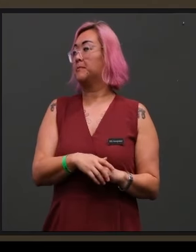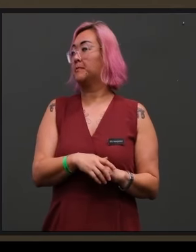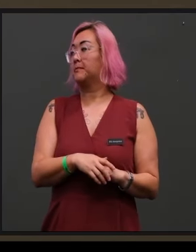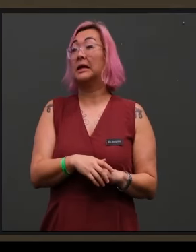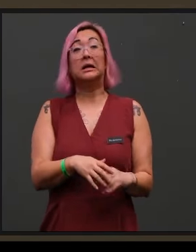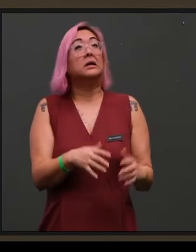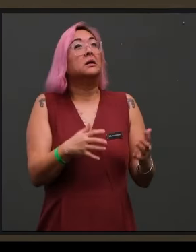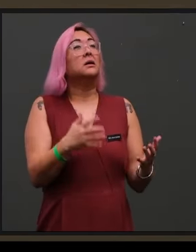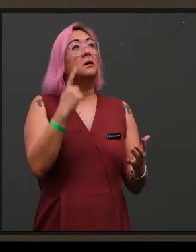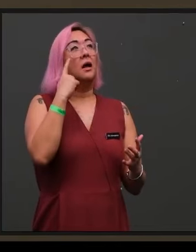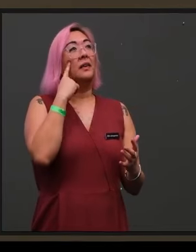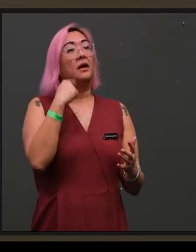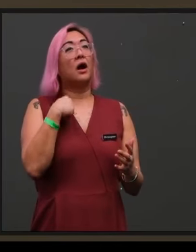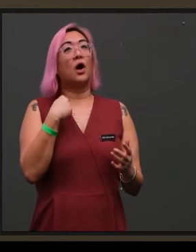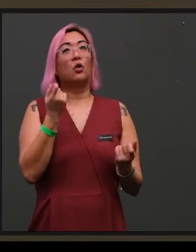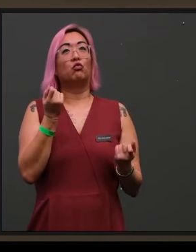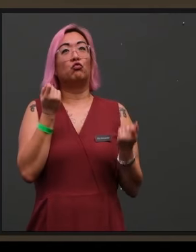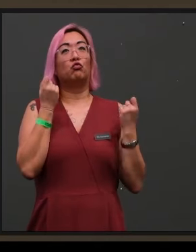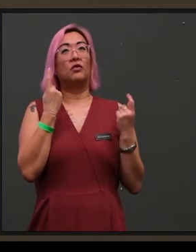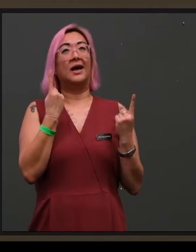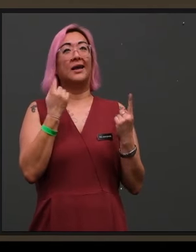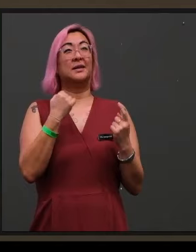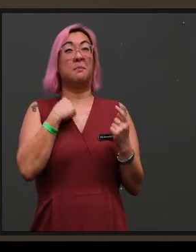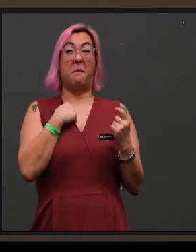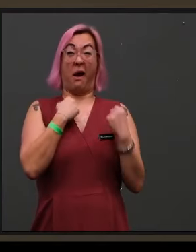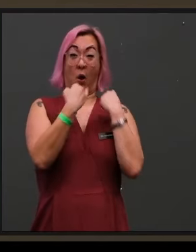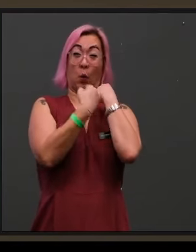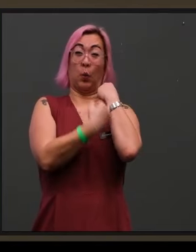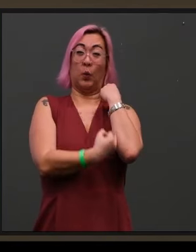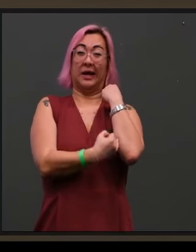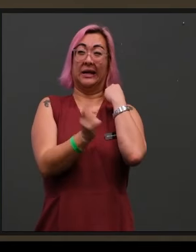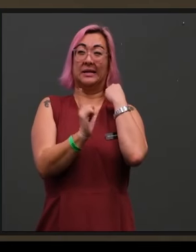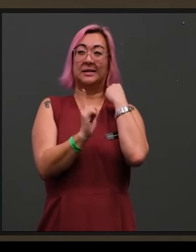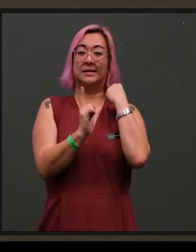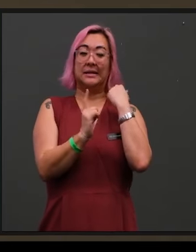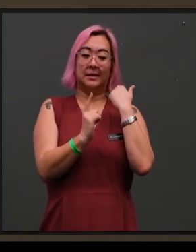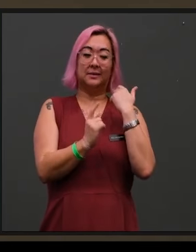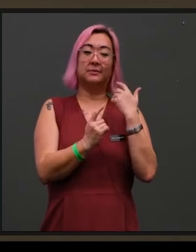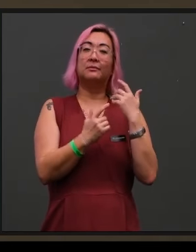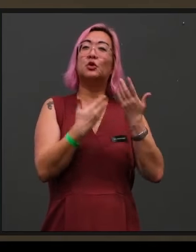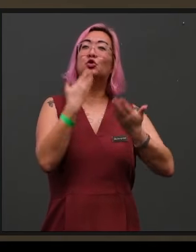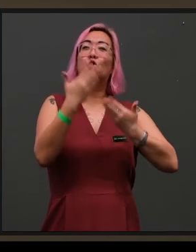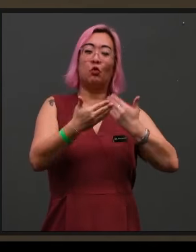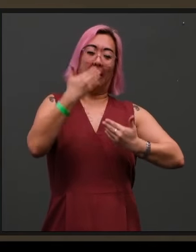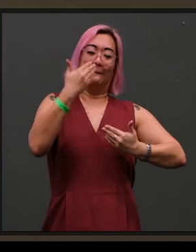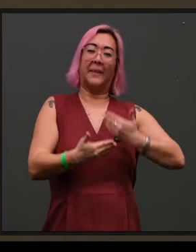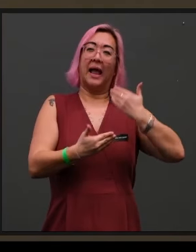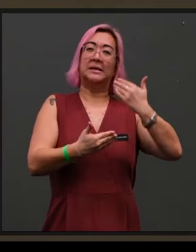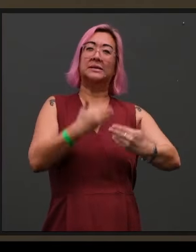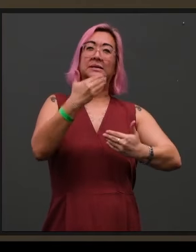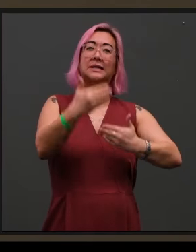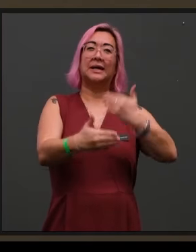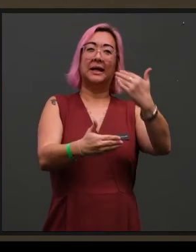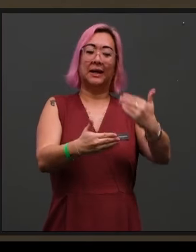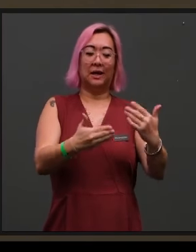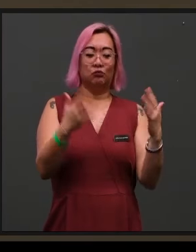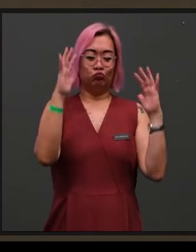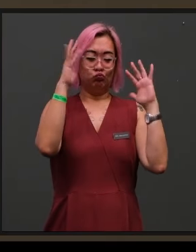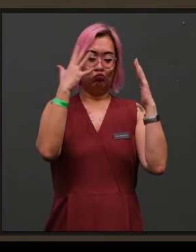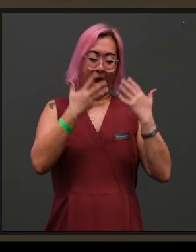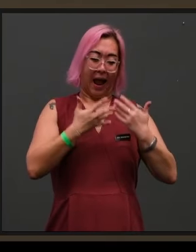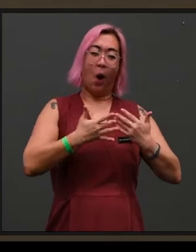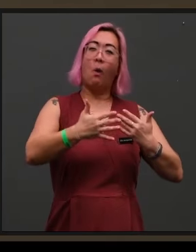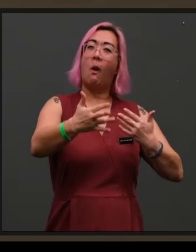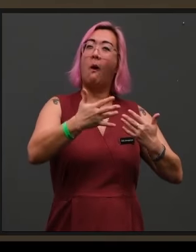realized that my weaknesses are sort of pacing and estimating how long things will take